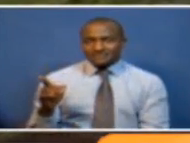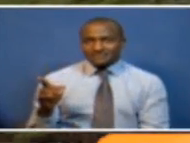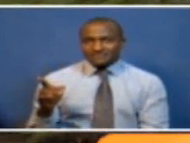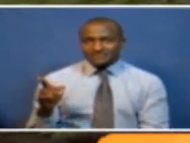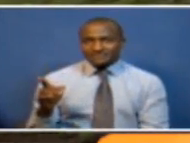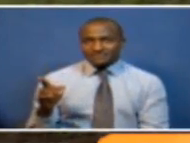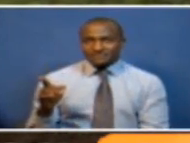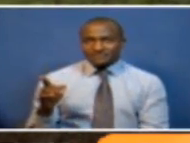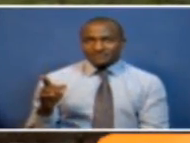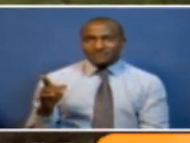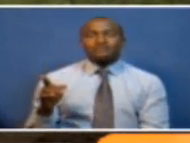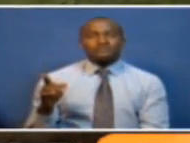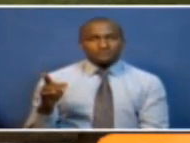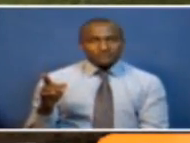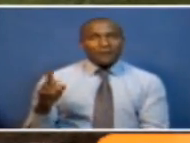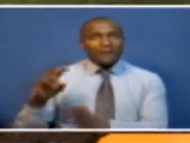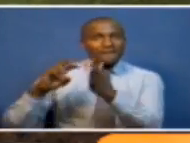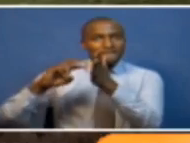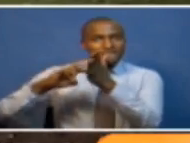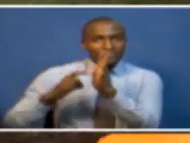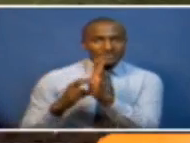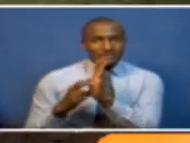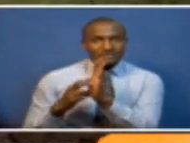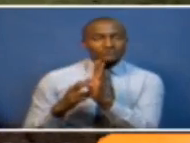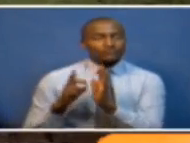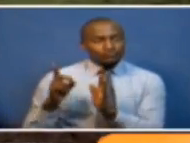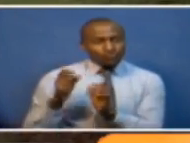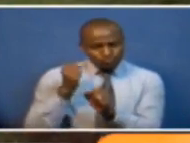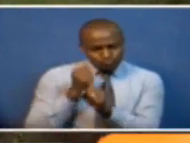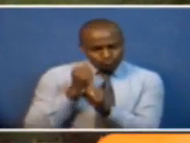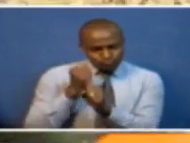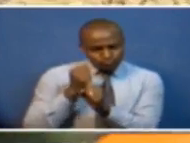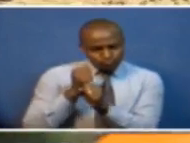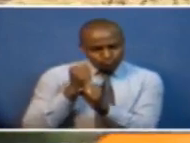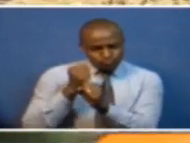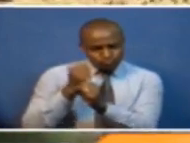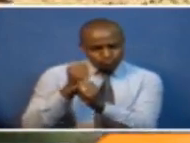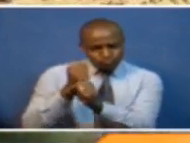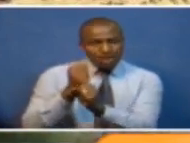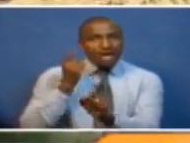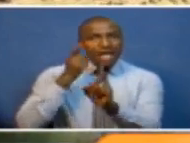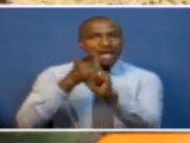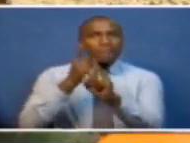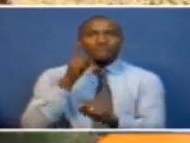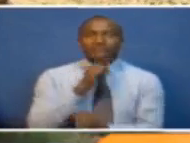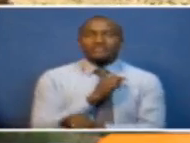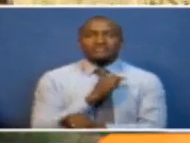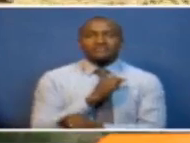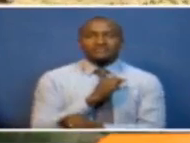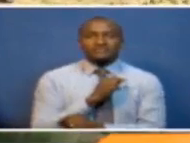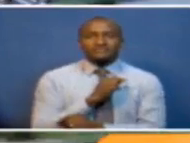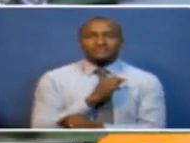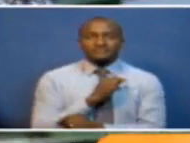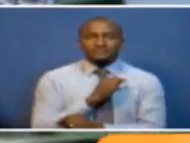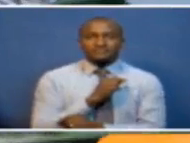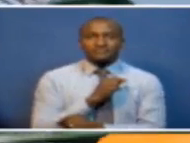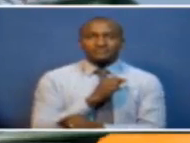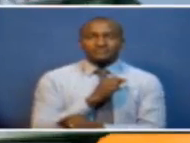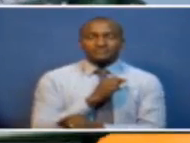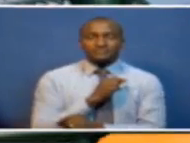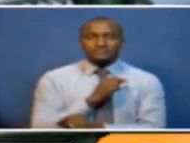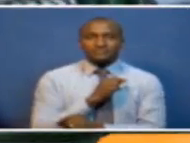The transmission line project ought to have been a much faster project to complete, 14 months or so, while the